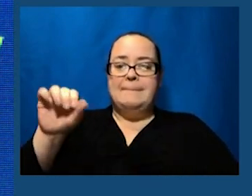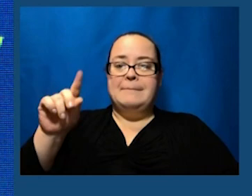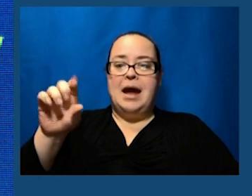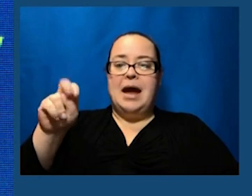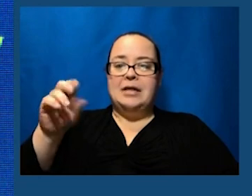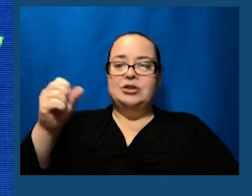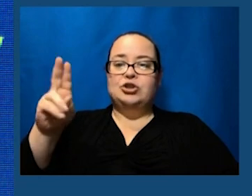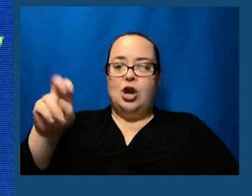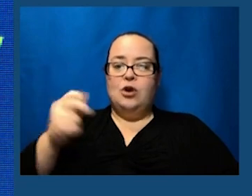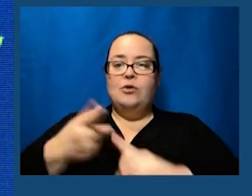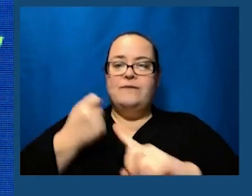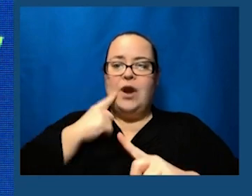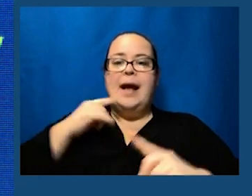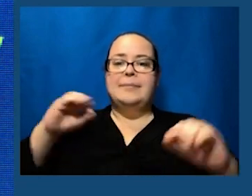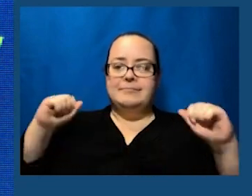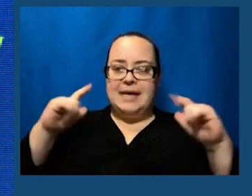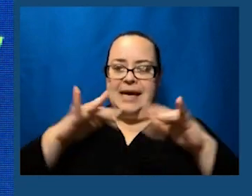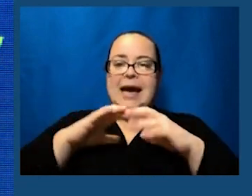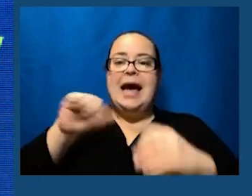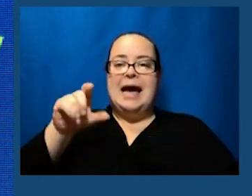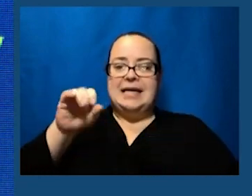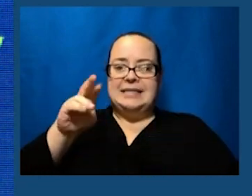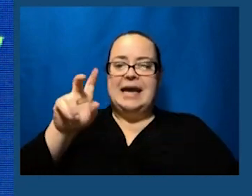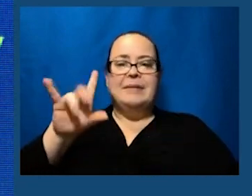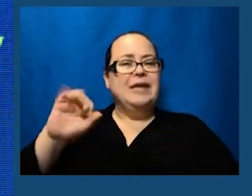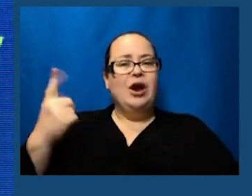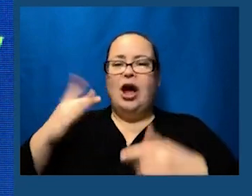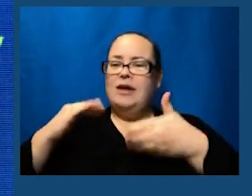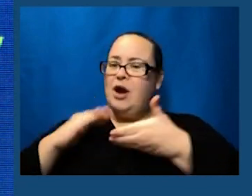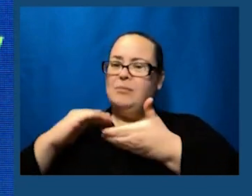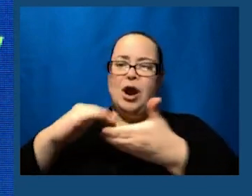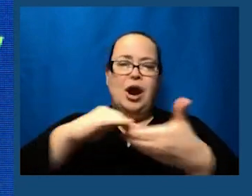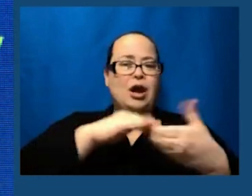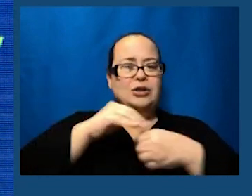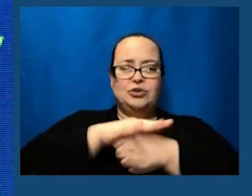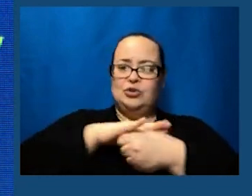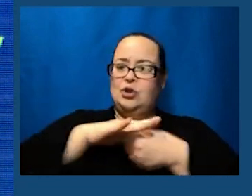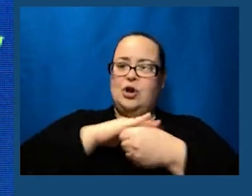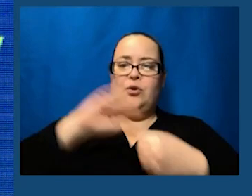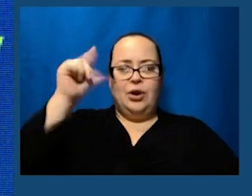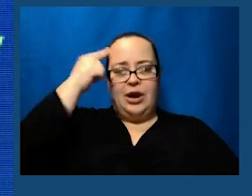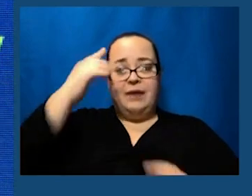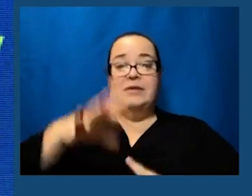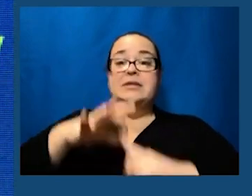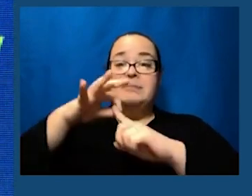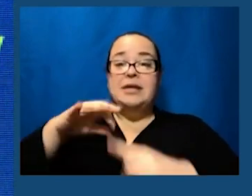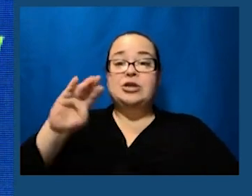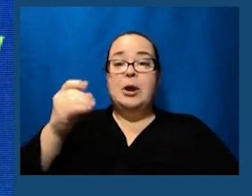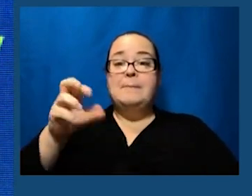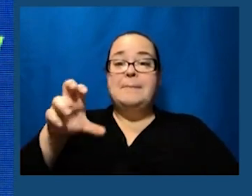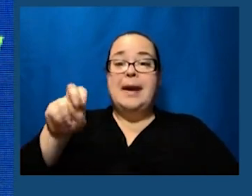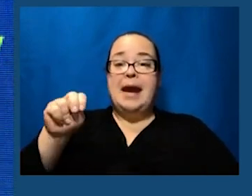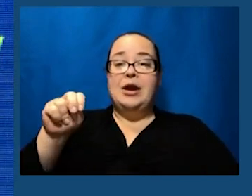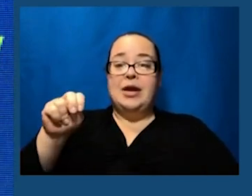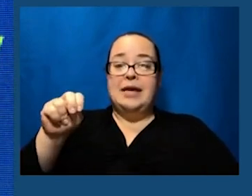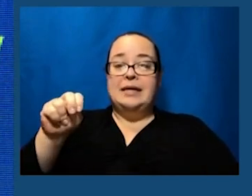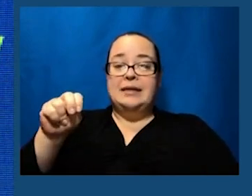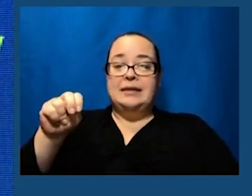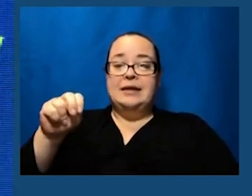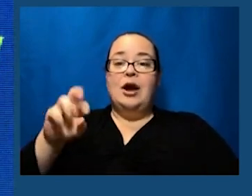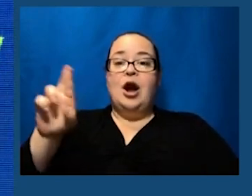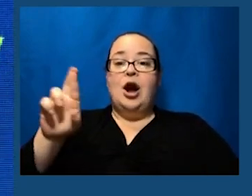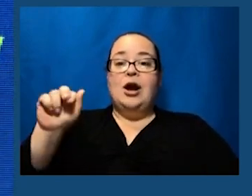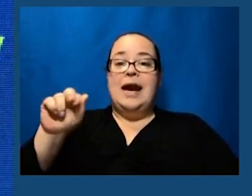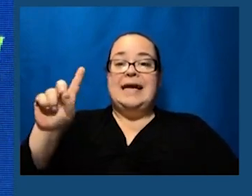our partners in local government. A special friend of mine here, Dr. Marianne Terenzio, the REDC co-chair,